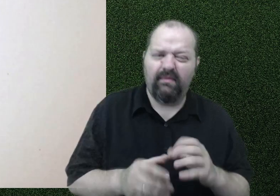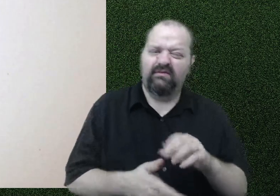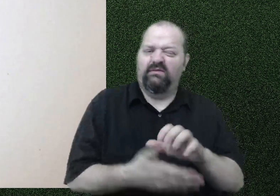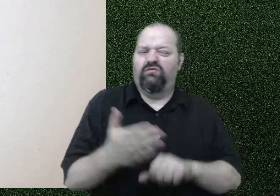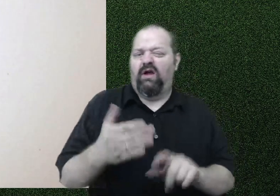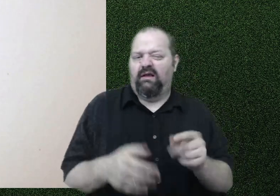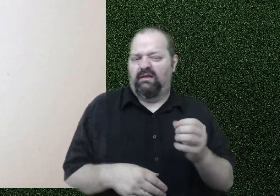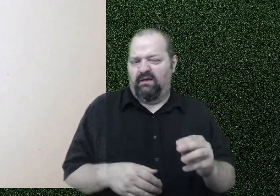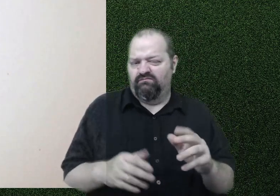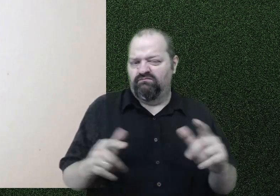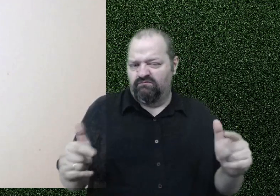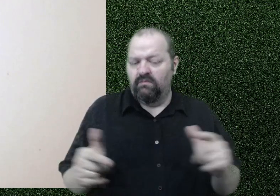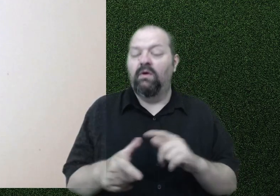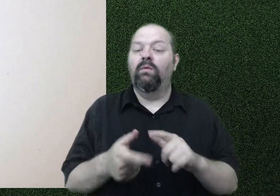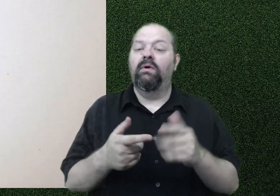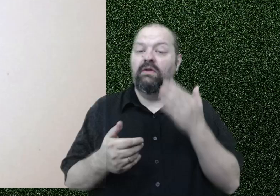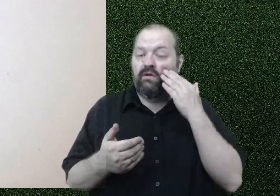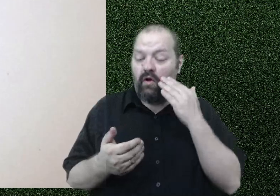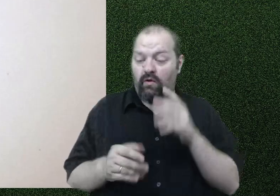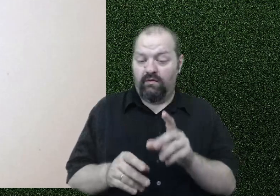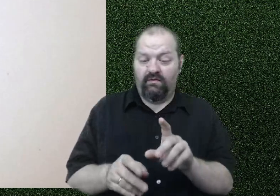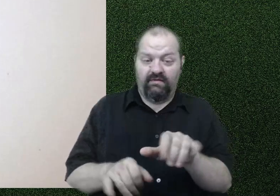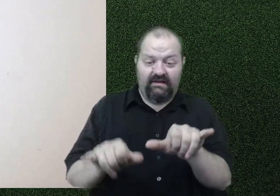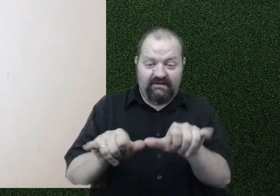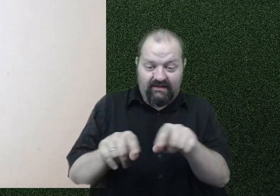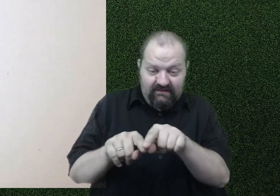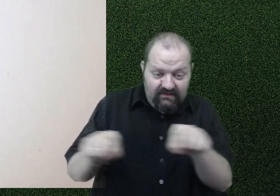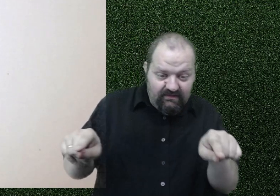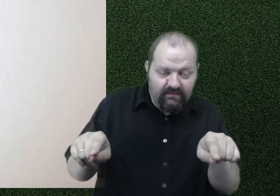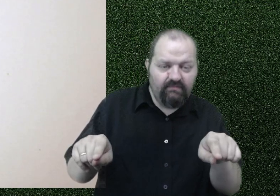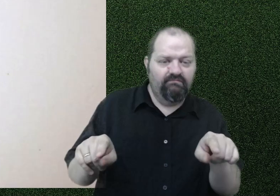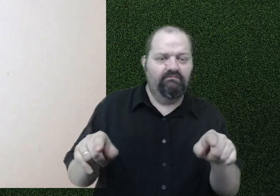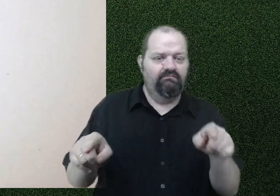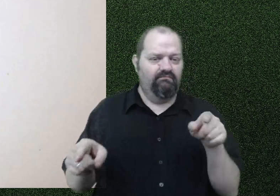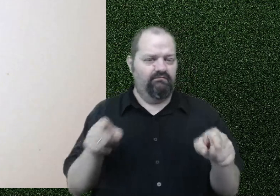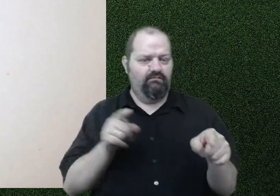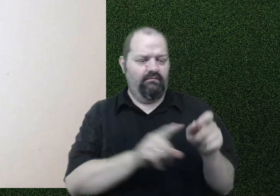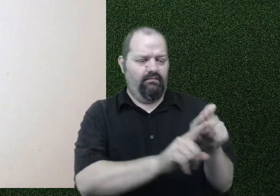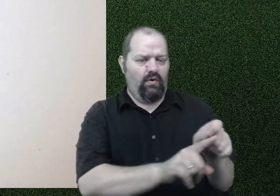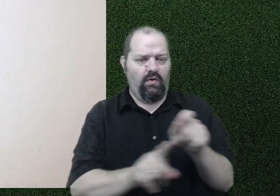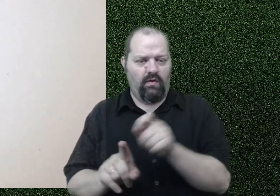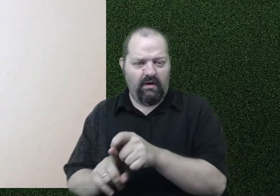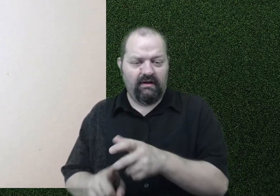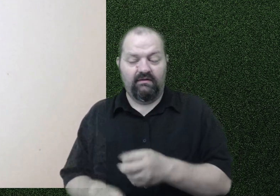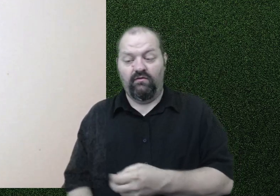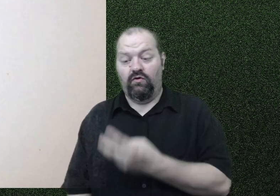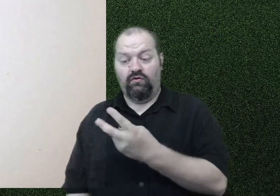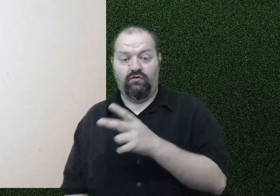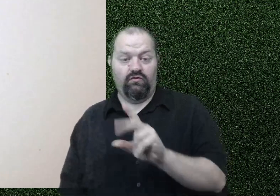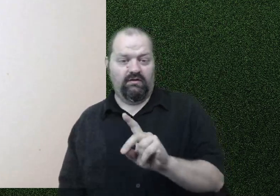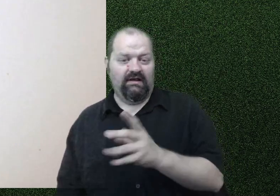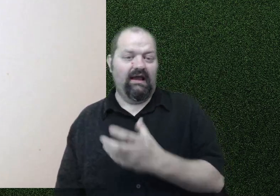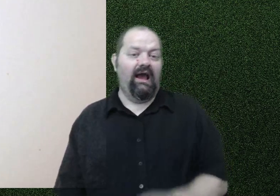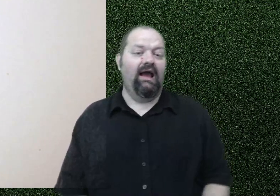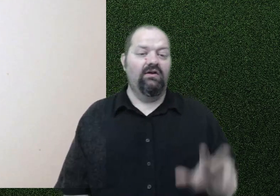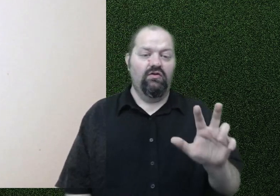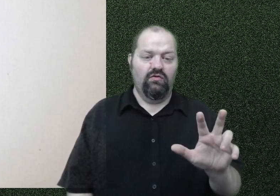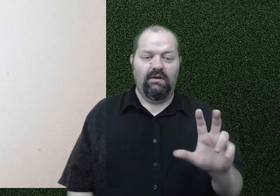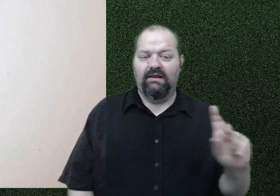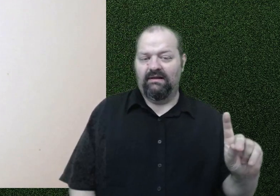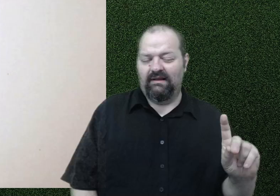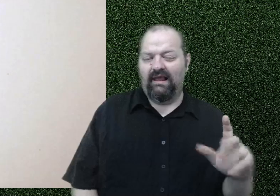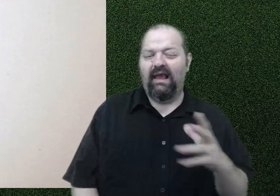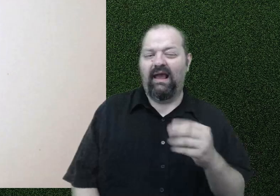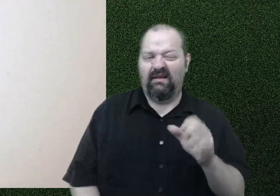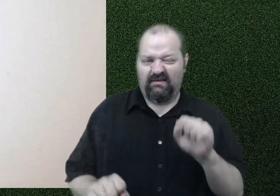certain directions. We know the distance between points in 2D and 3D and NG, and we can find